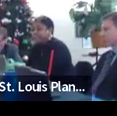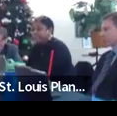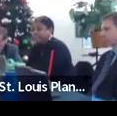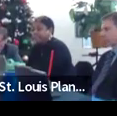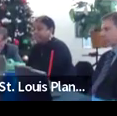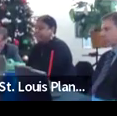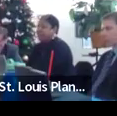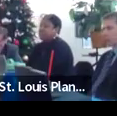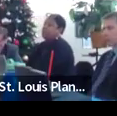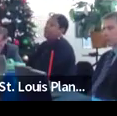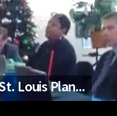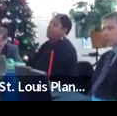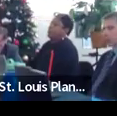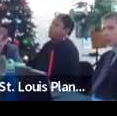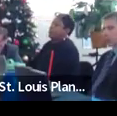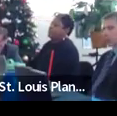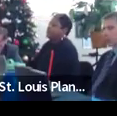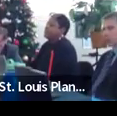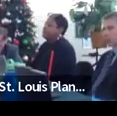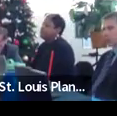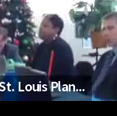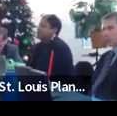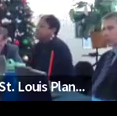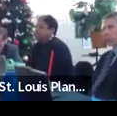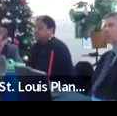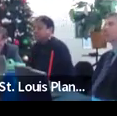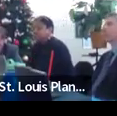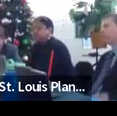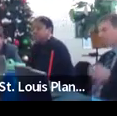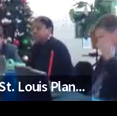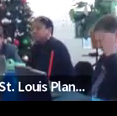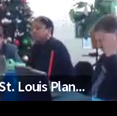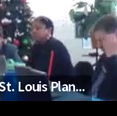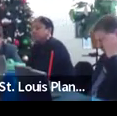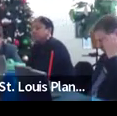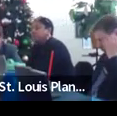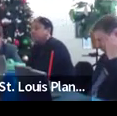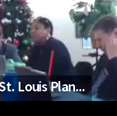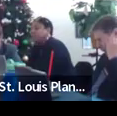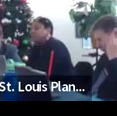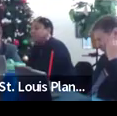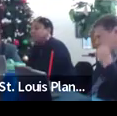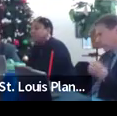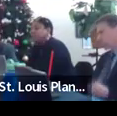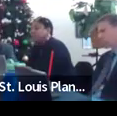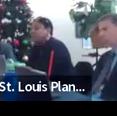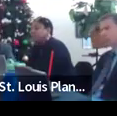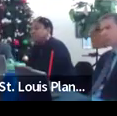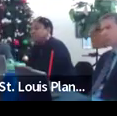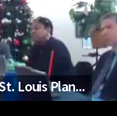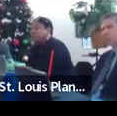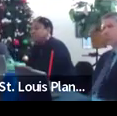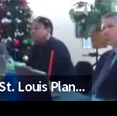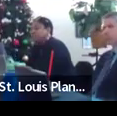services, these things have to exist. And in the plan, there needs to be a plan